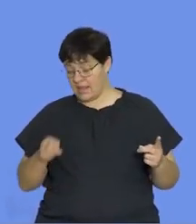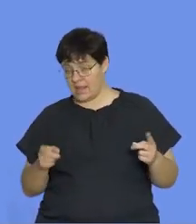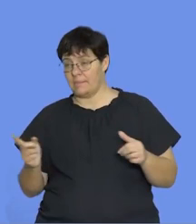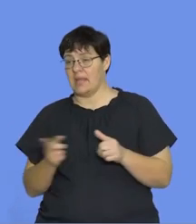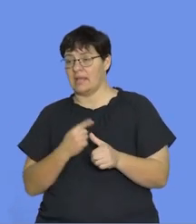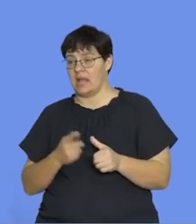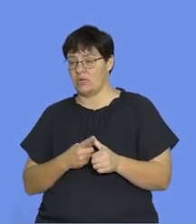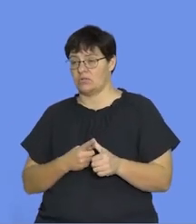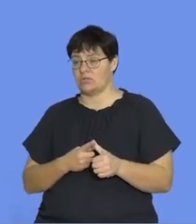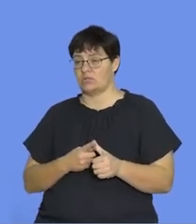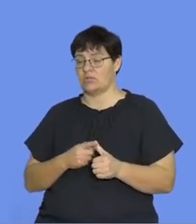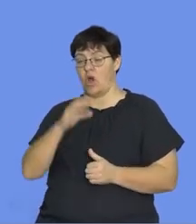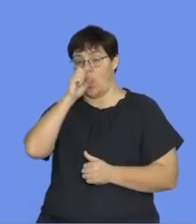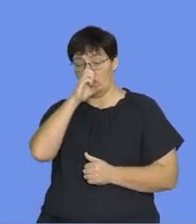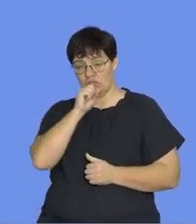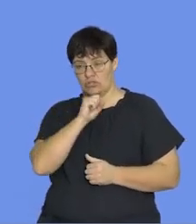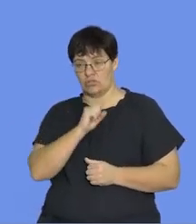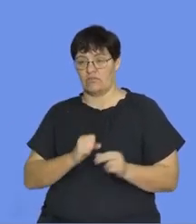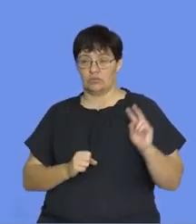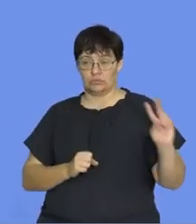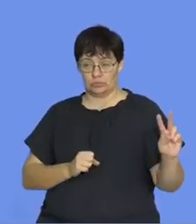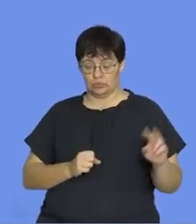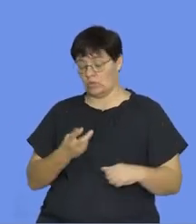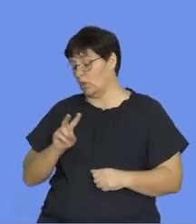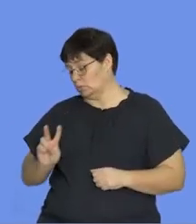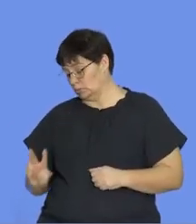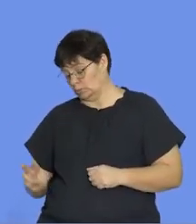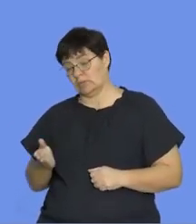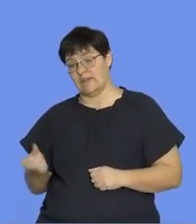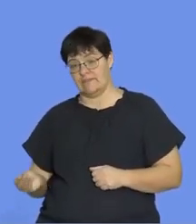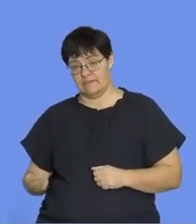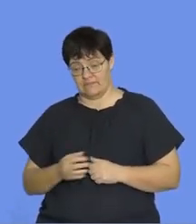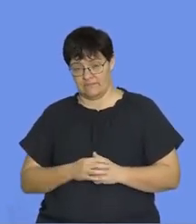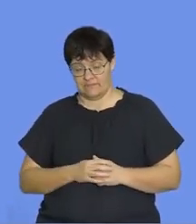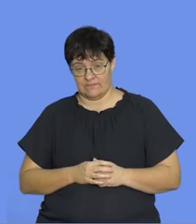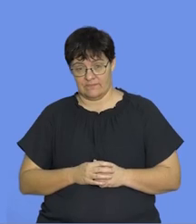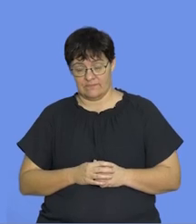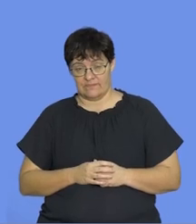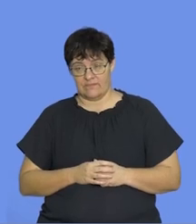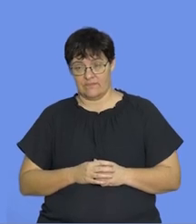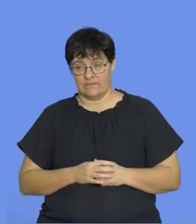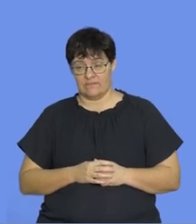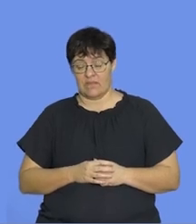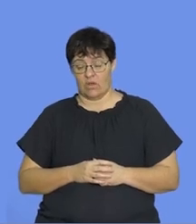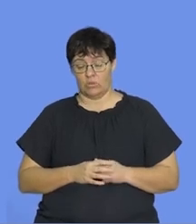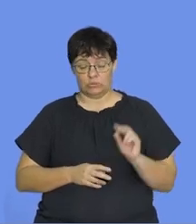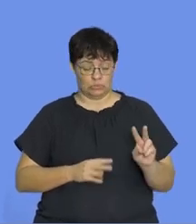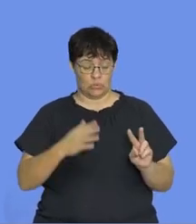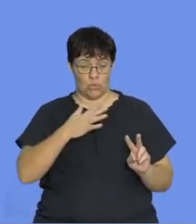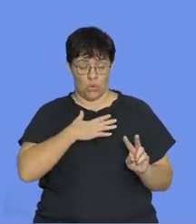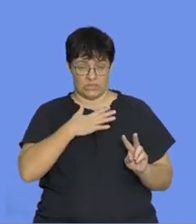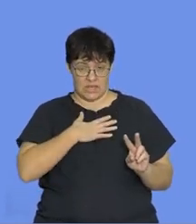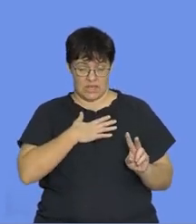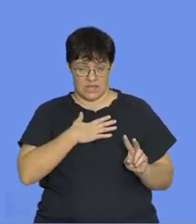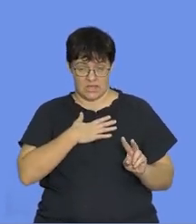one, there's 2 on the left, there's also 2 on the right. So if we've got 2 molecules of water, from there we can get